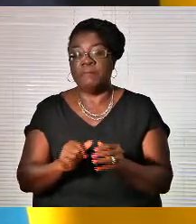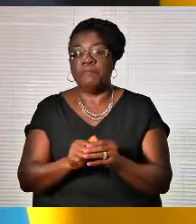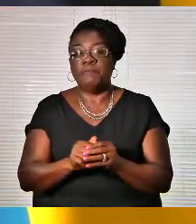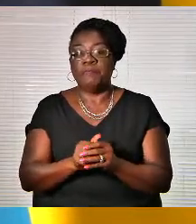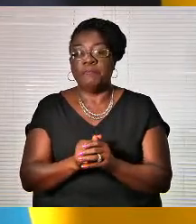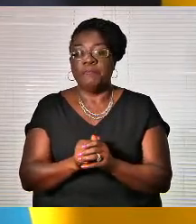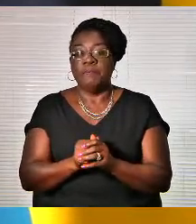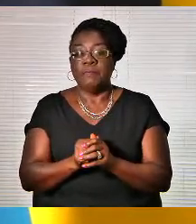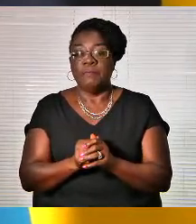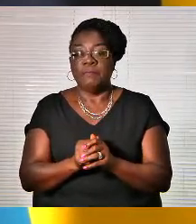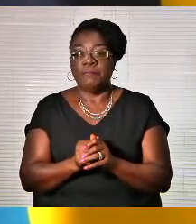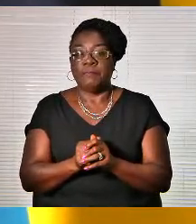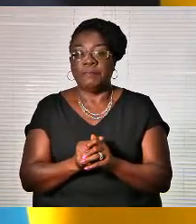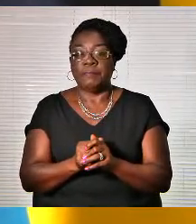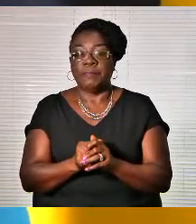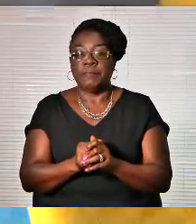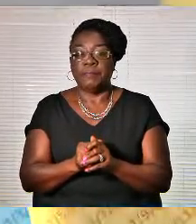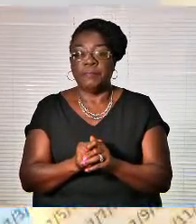Next slide.